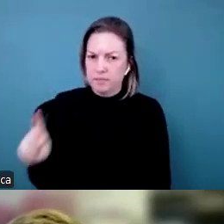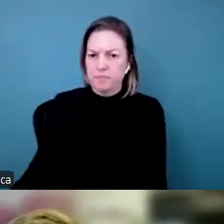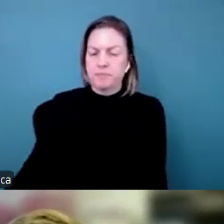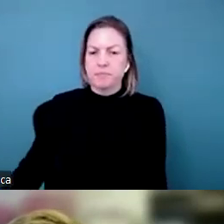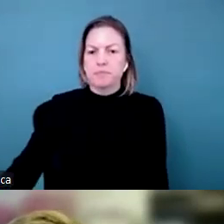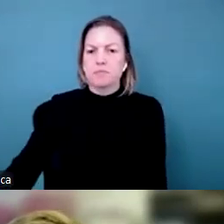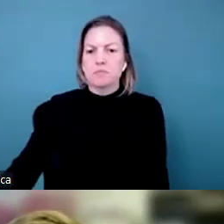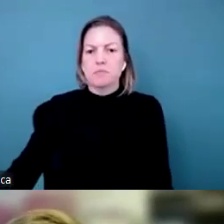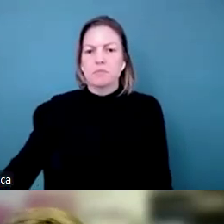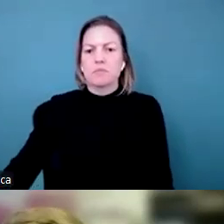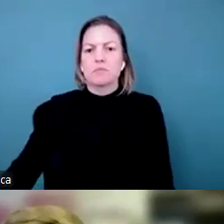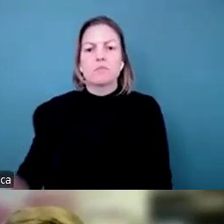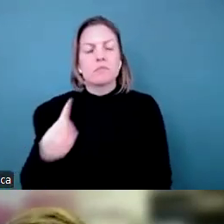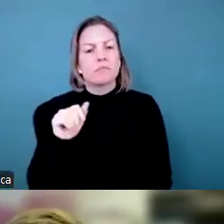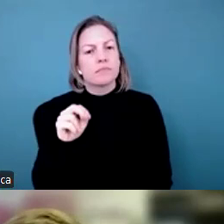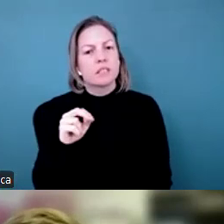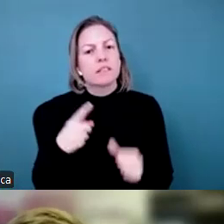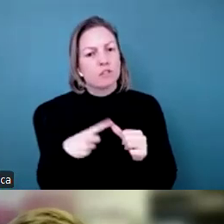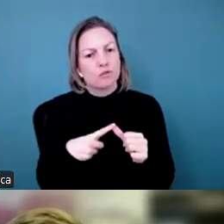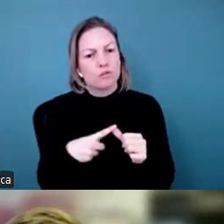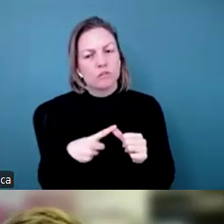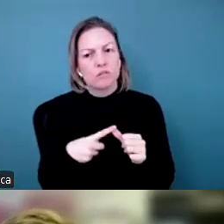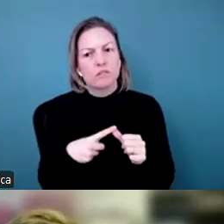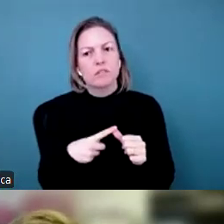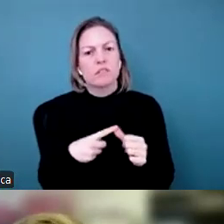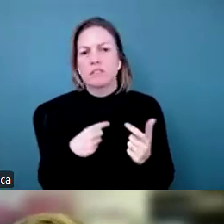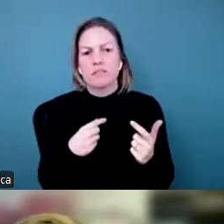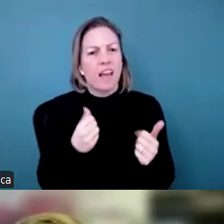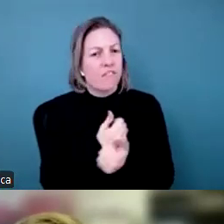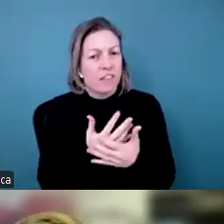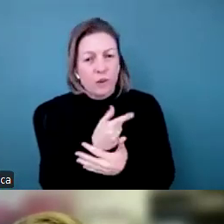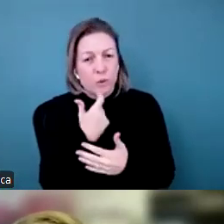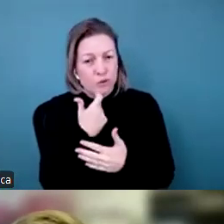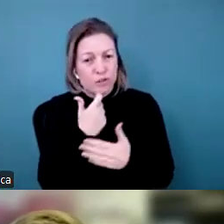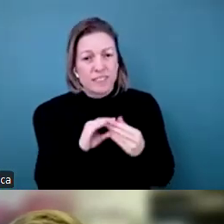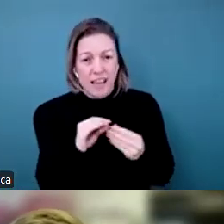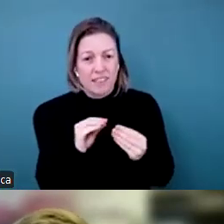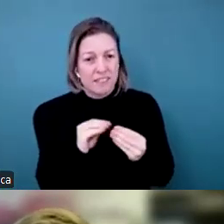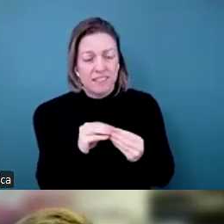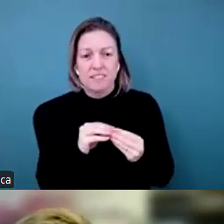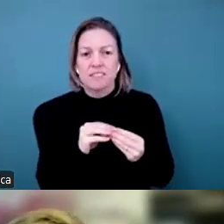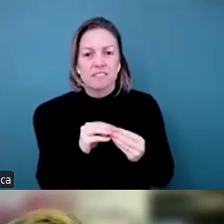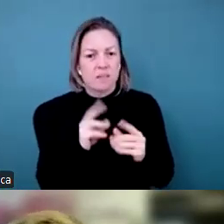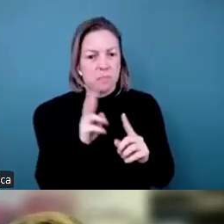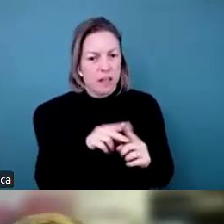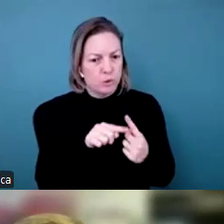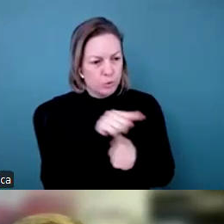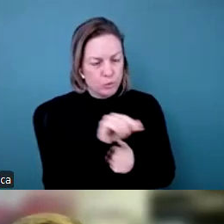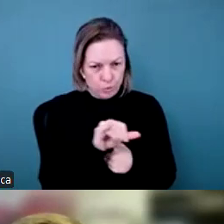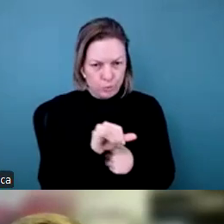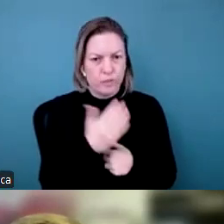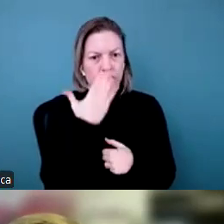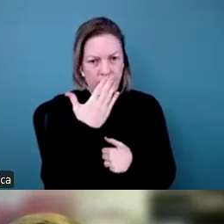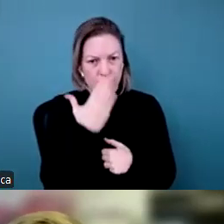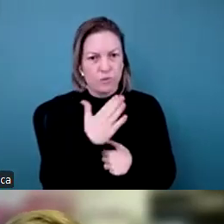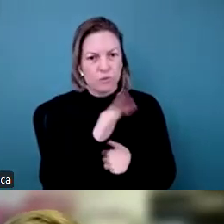Carlos, first, I have to say, right back at you. Everything that you just threw at me applies to you, sir. And thank you for what